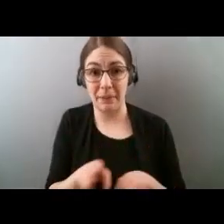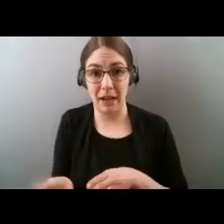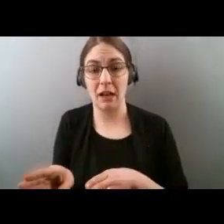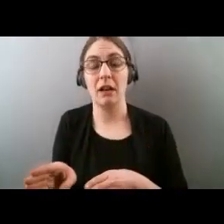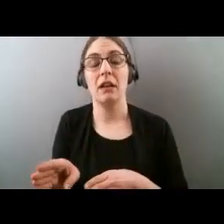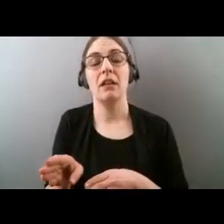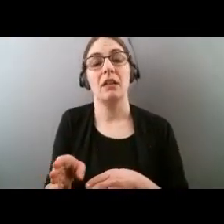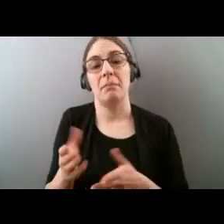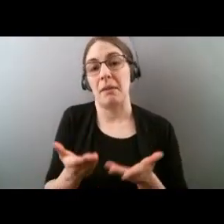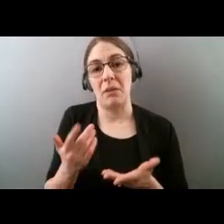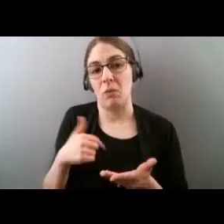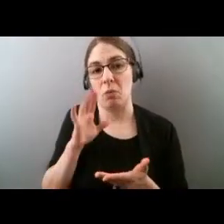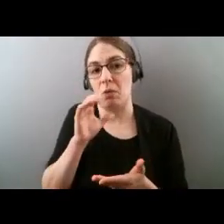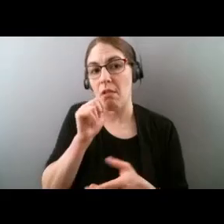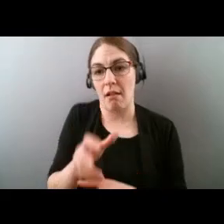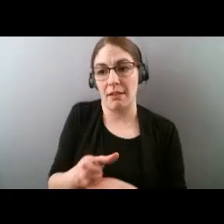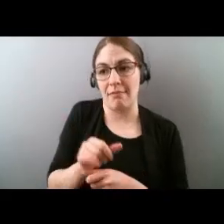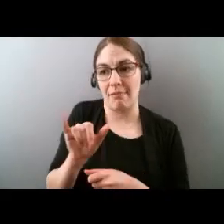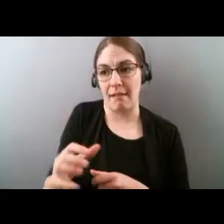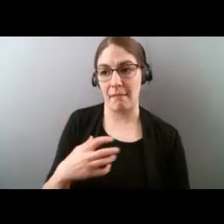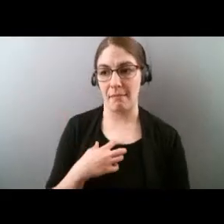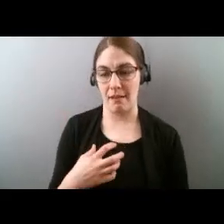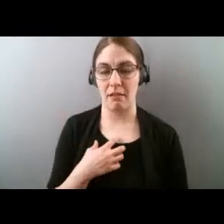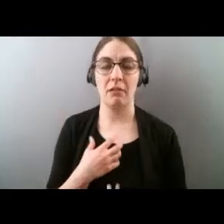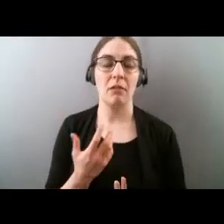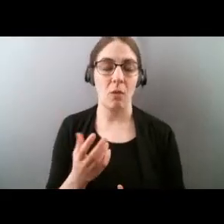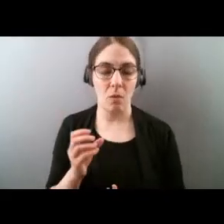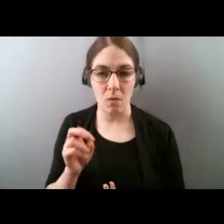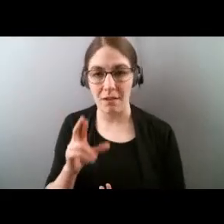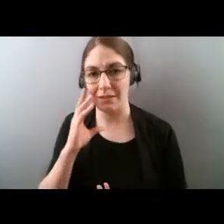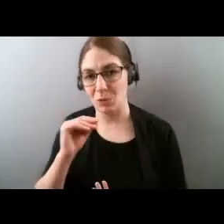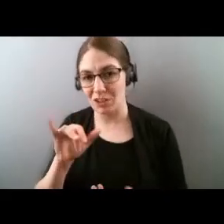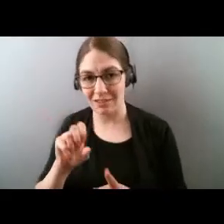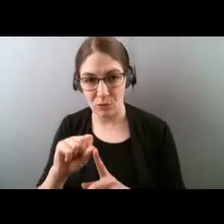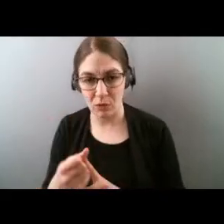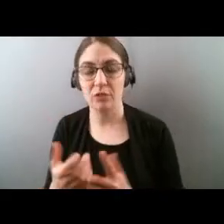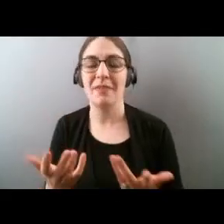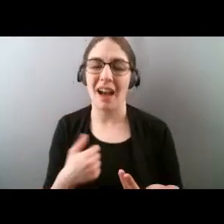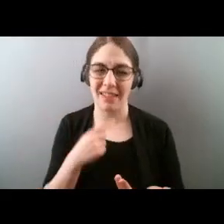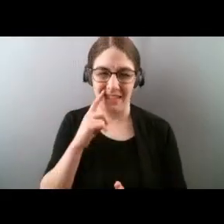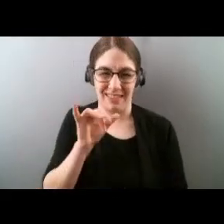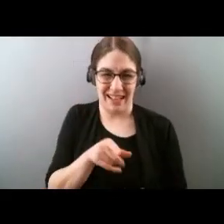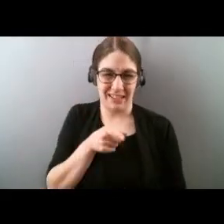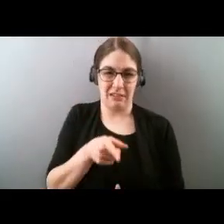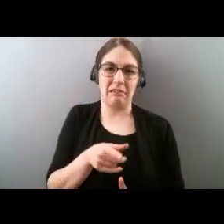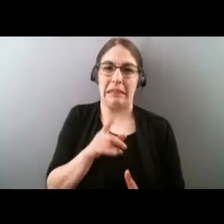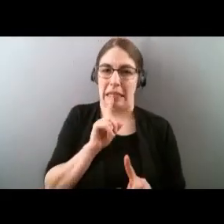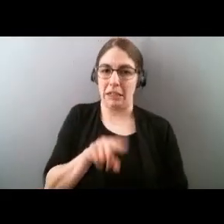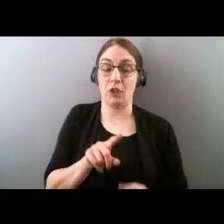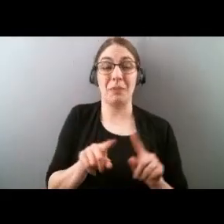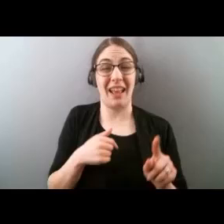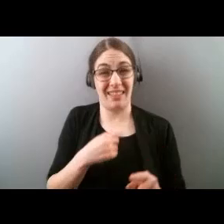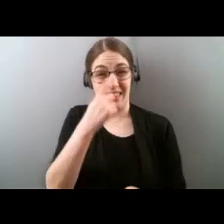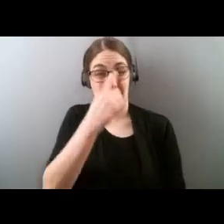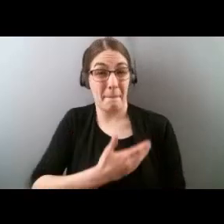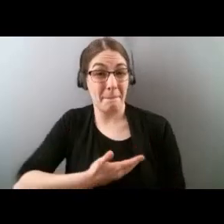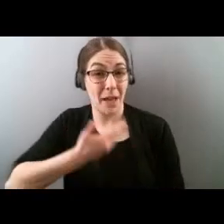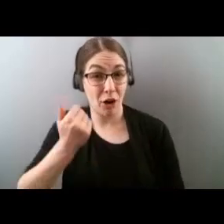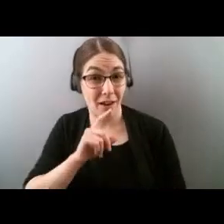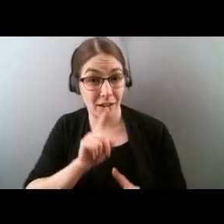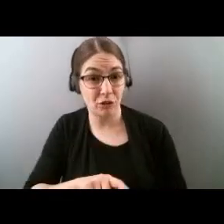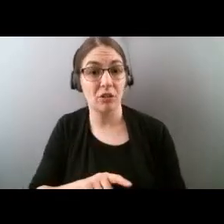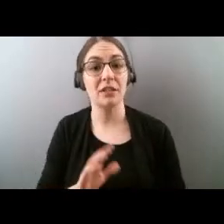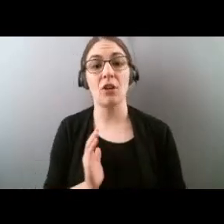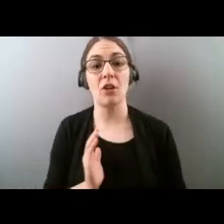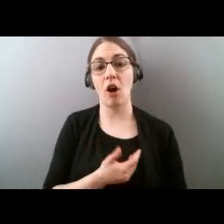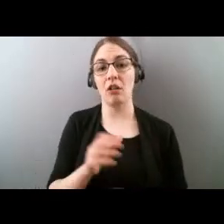situation. That's probably the easy answer. But I think really the better answer is that our slogan at VDSS